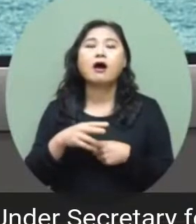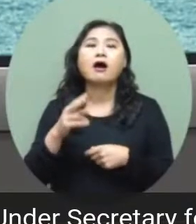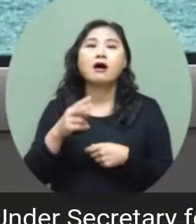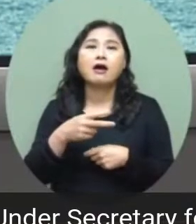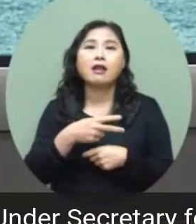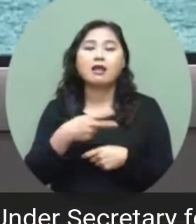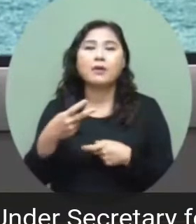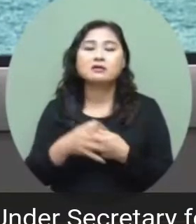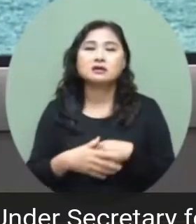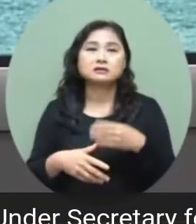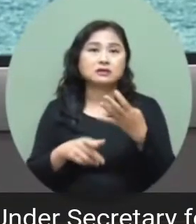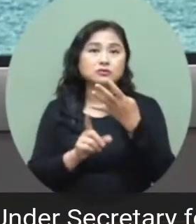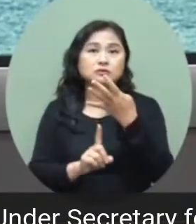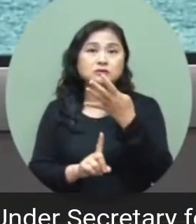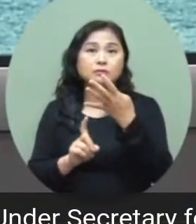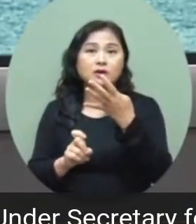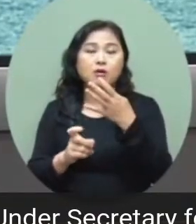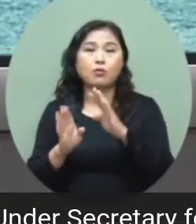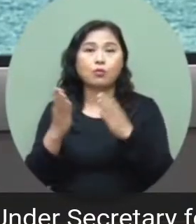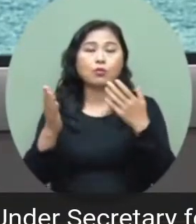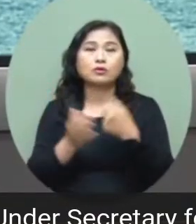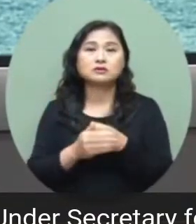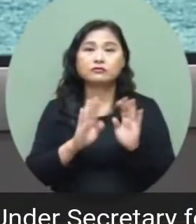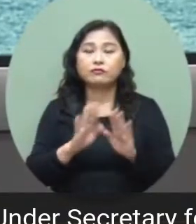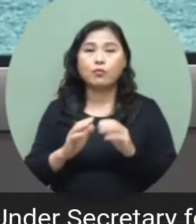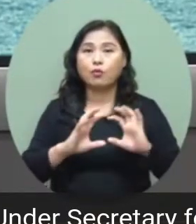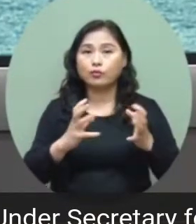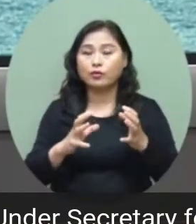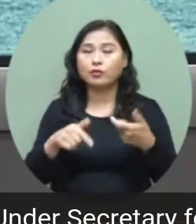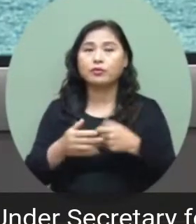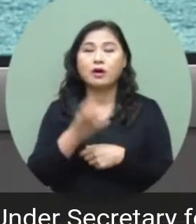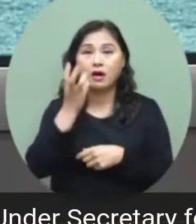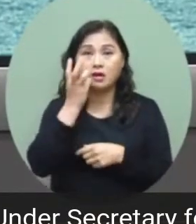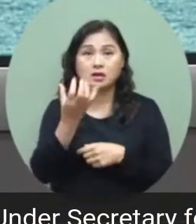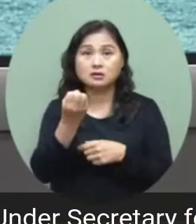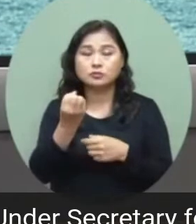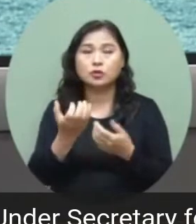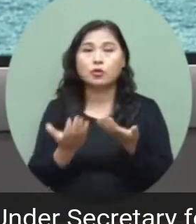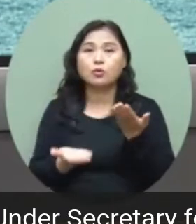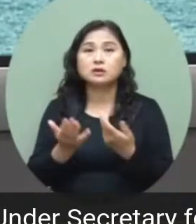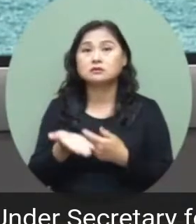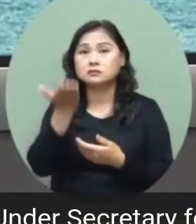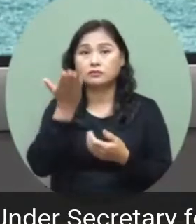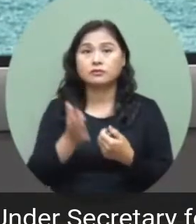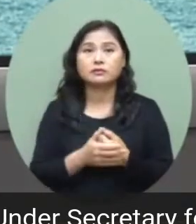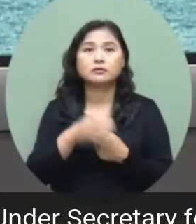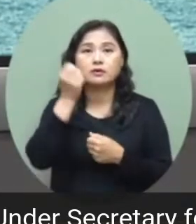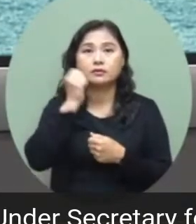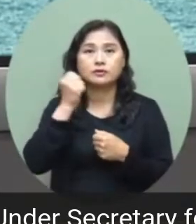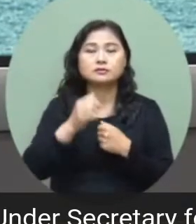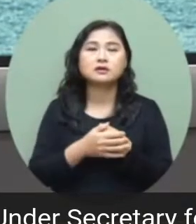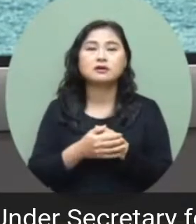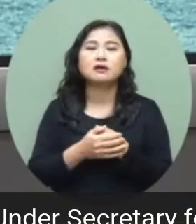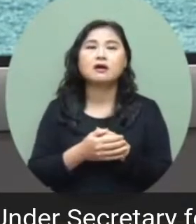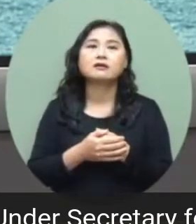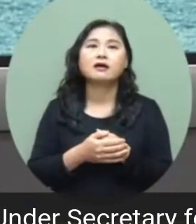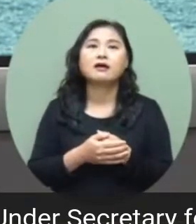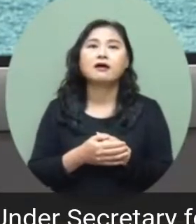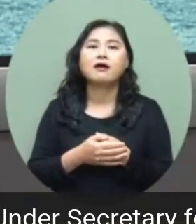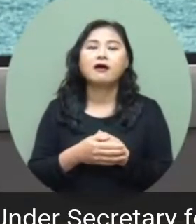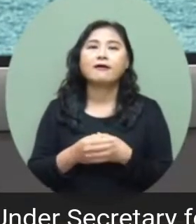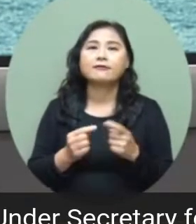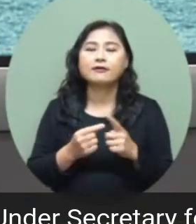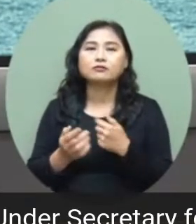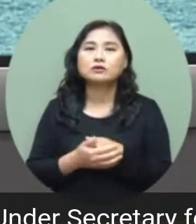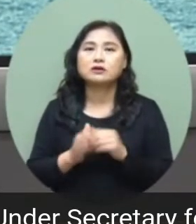Starting from Tuesday, that is from the 19th of April, members and service users above the age of